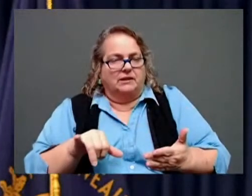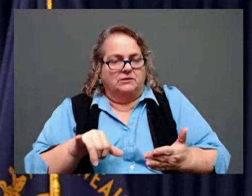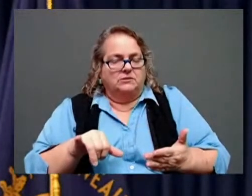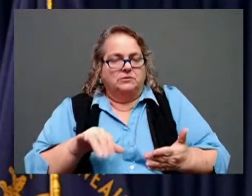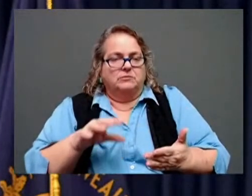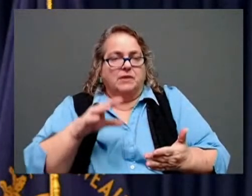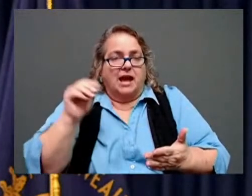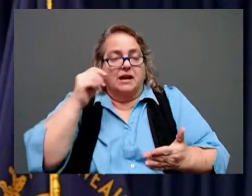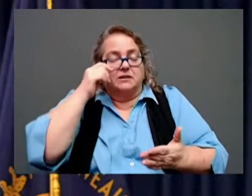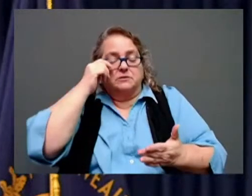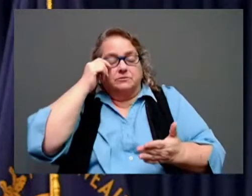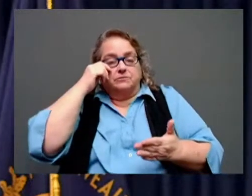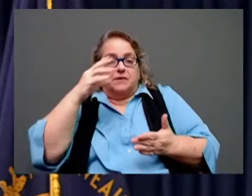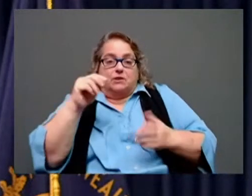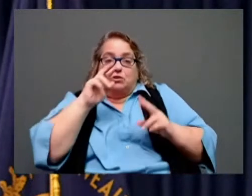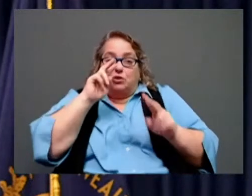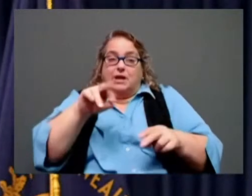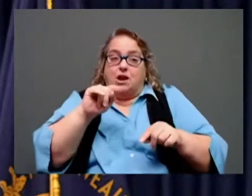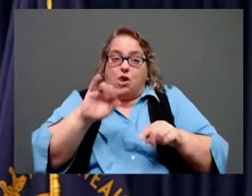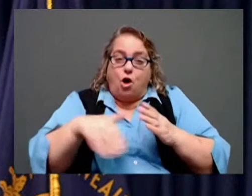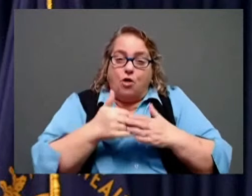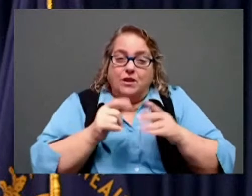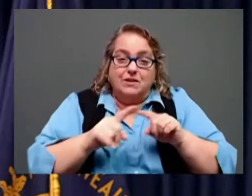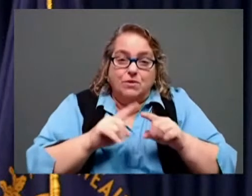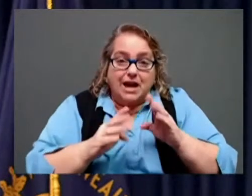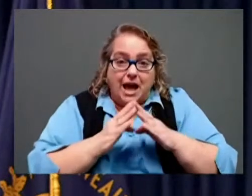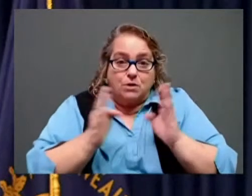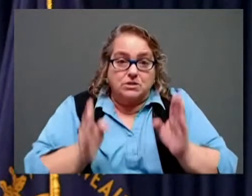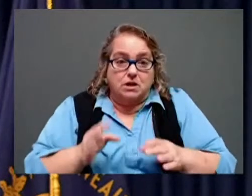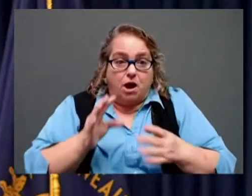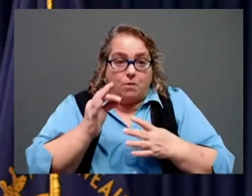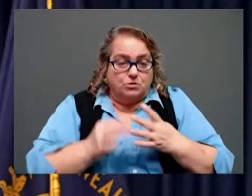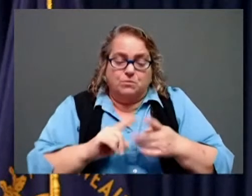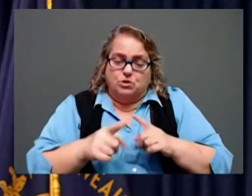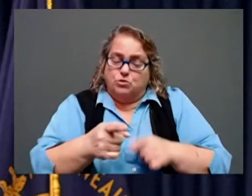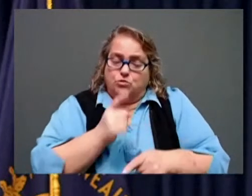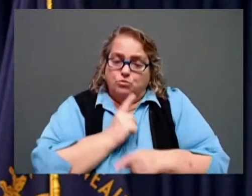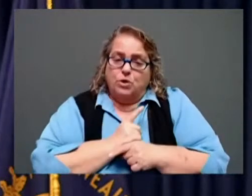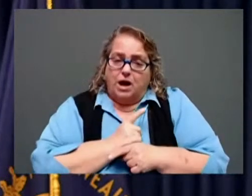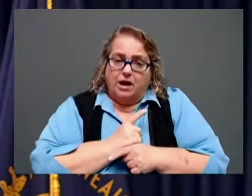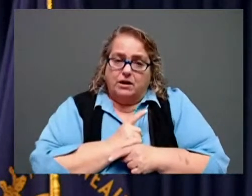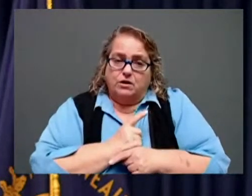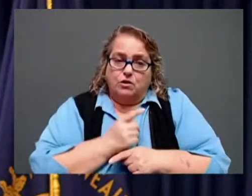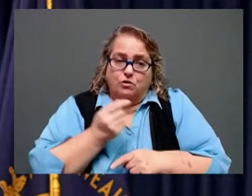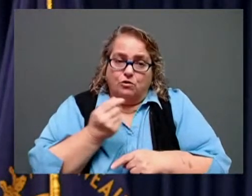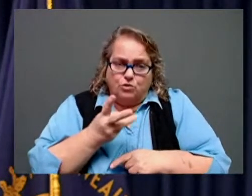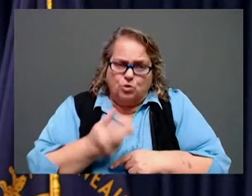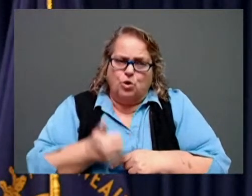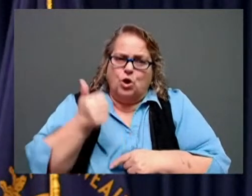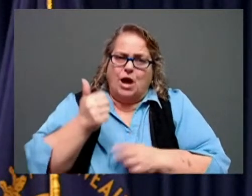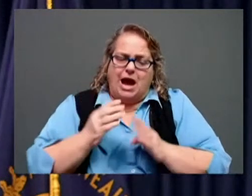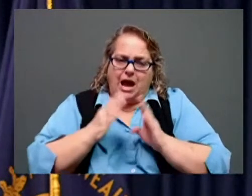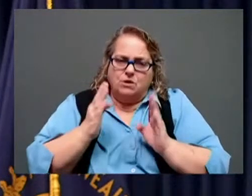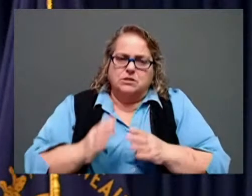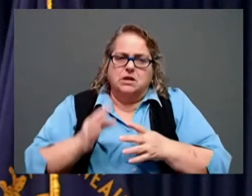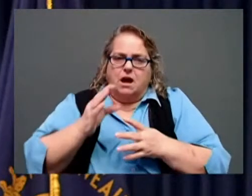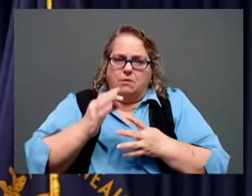And looking at all the different housing options. But you were right. Fewer housing options than